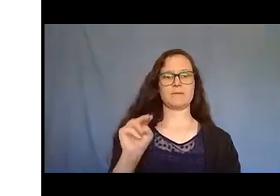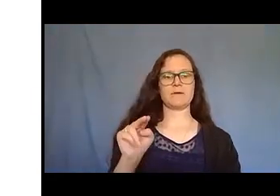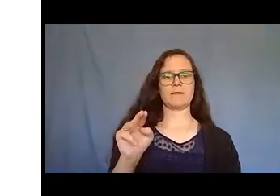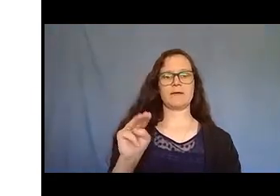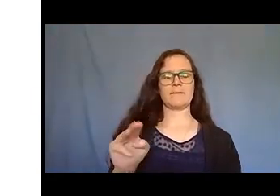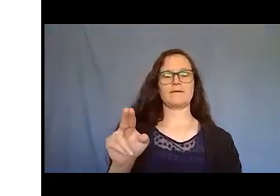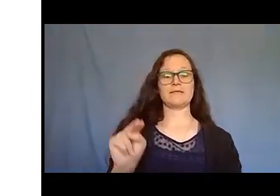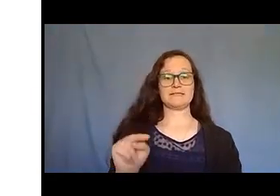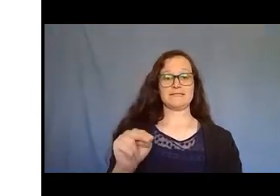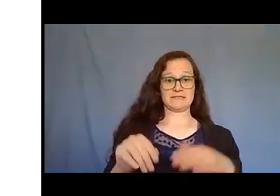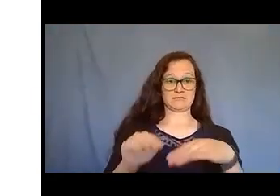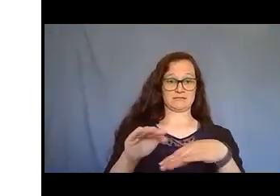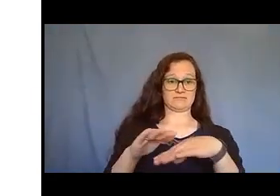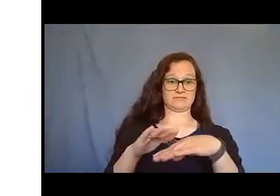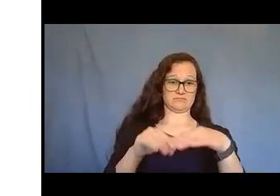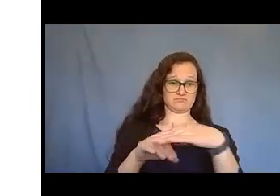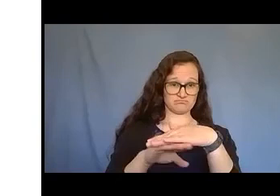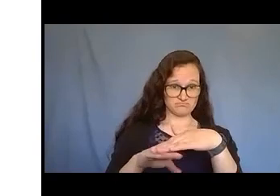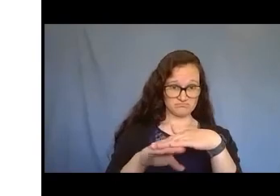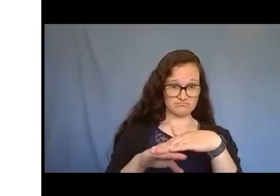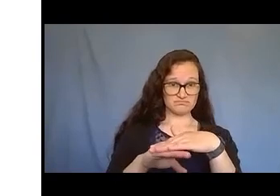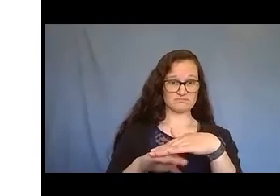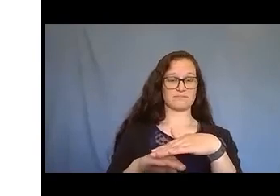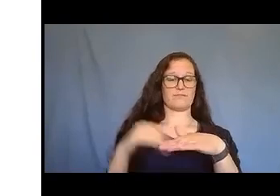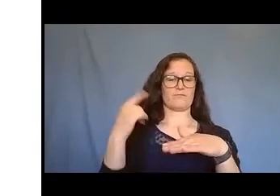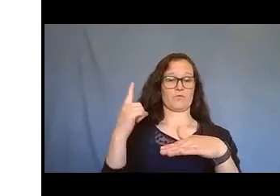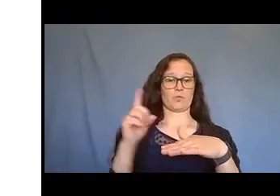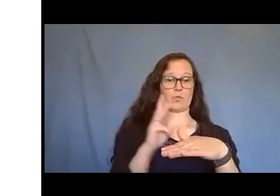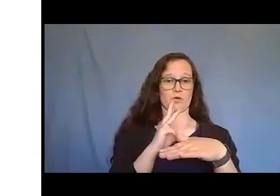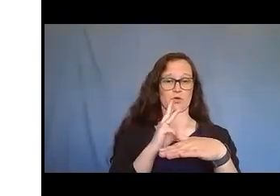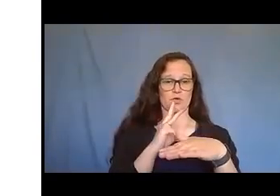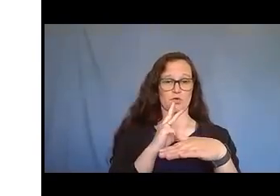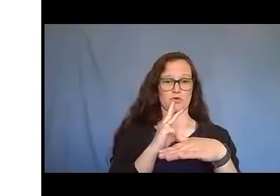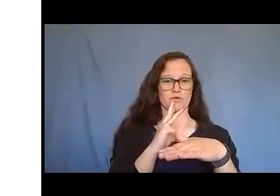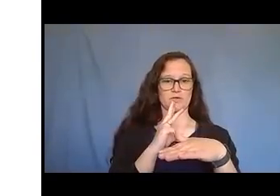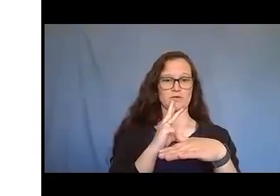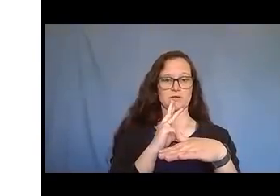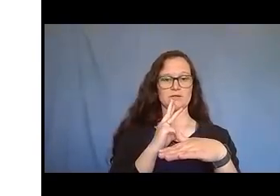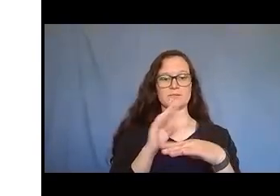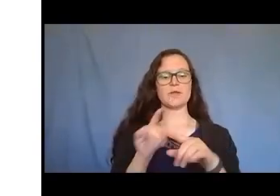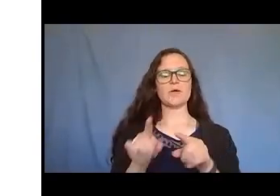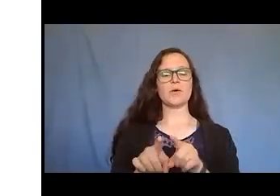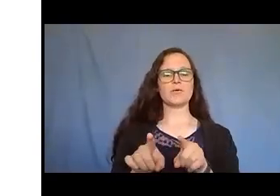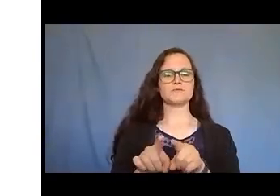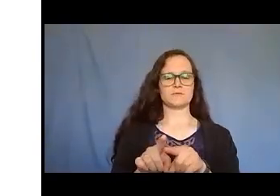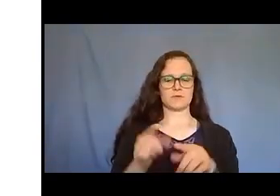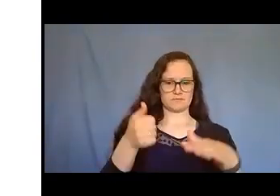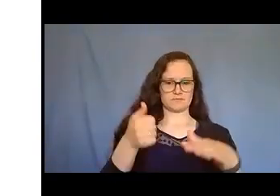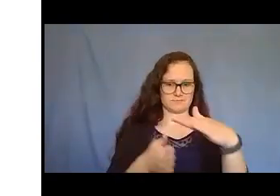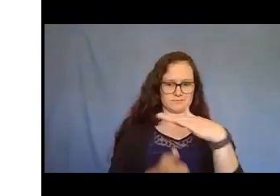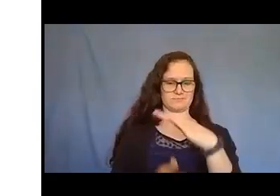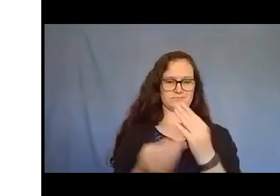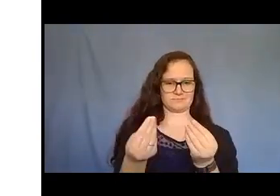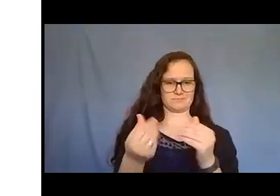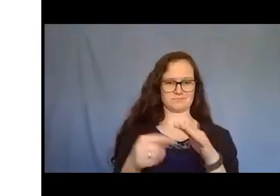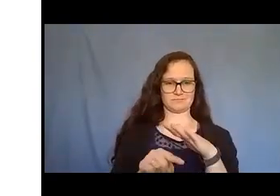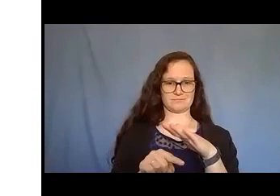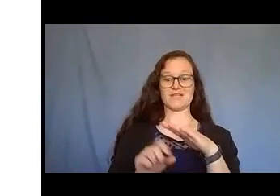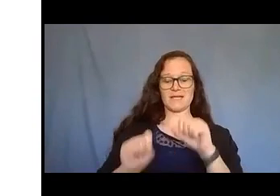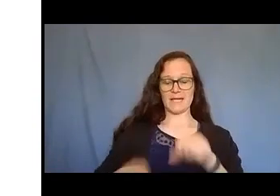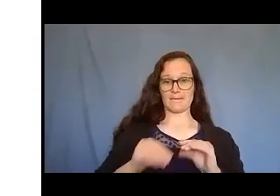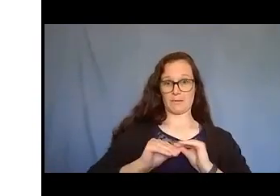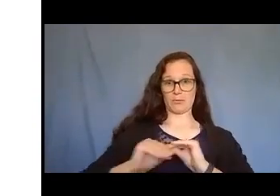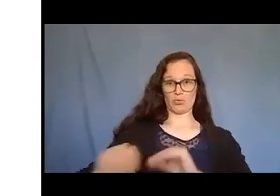of this axis is that manganese is ubiquitous in the subsurface. So it's sort of available for mobilization into